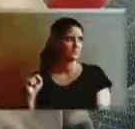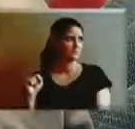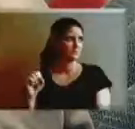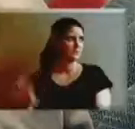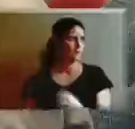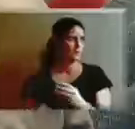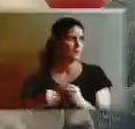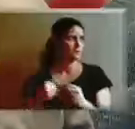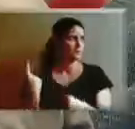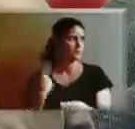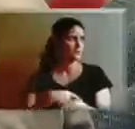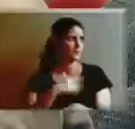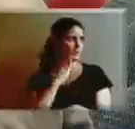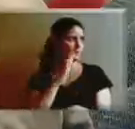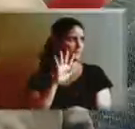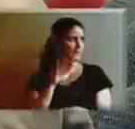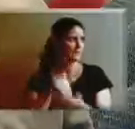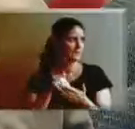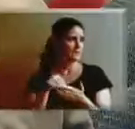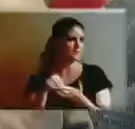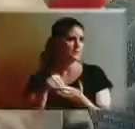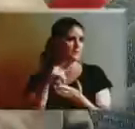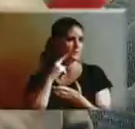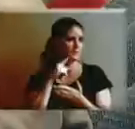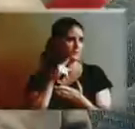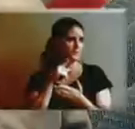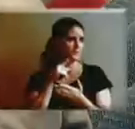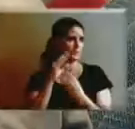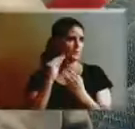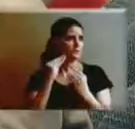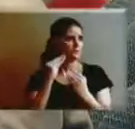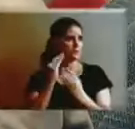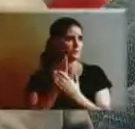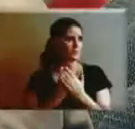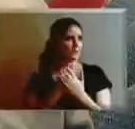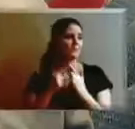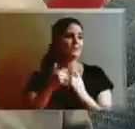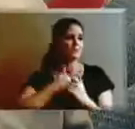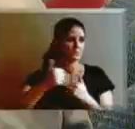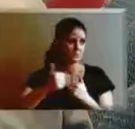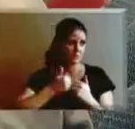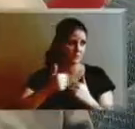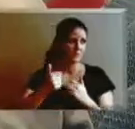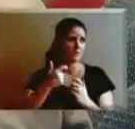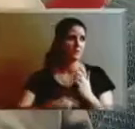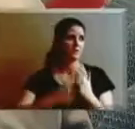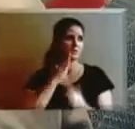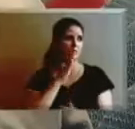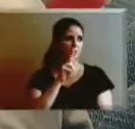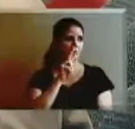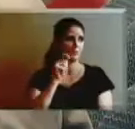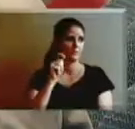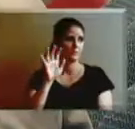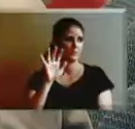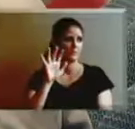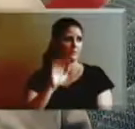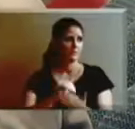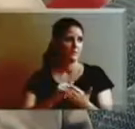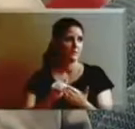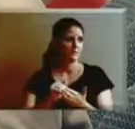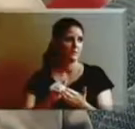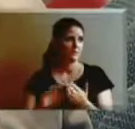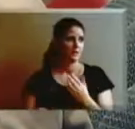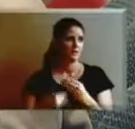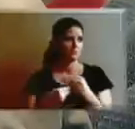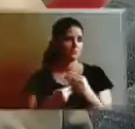$5 million for the instructional piece, but the transportation cost is an additional 2.5. But if the